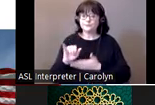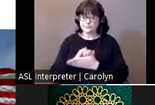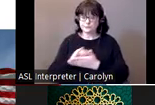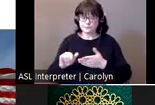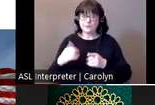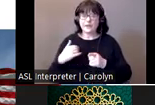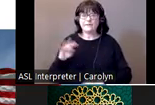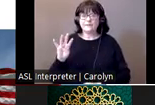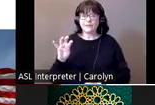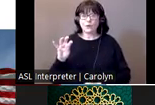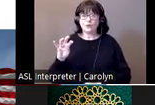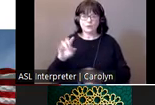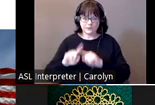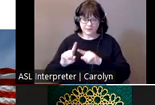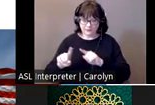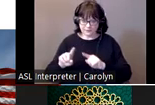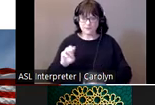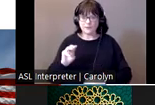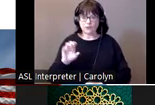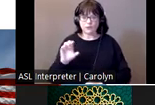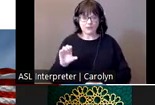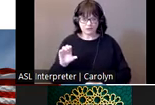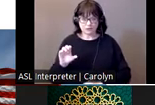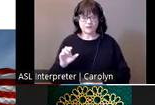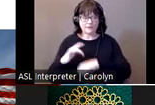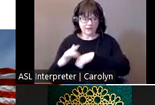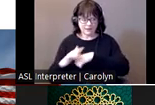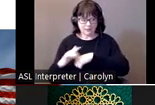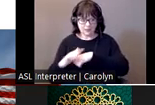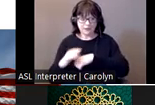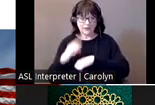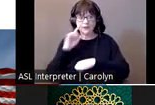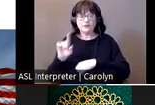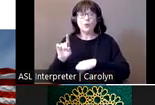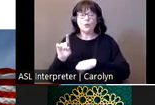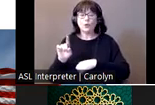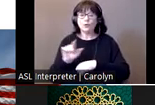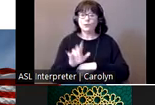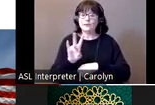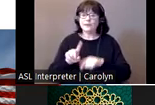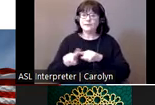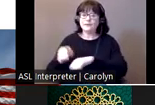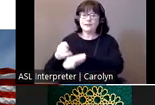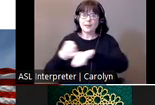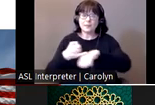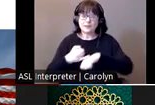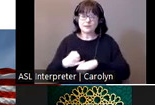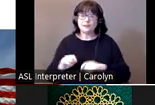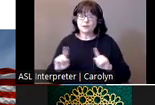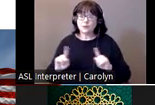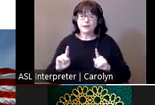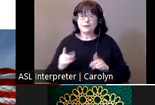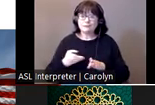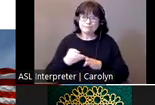available at 27 campuses in 60 or more disciplines. That's huge. Another example from University of